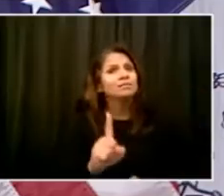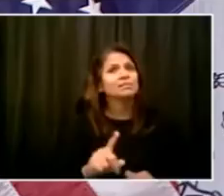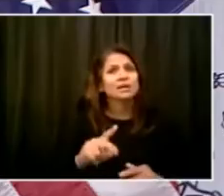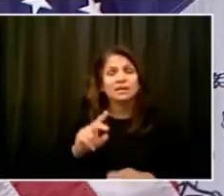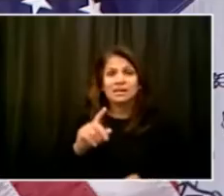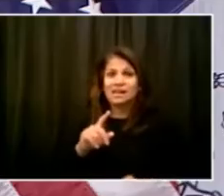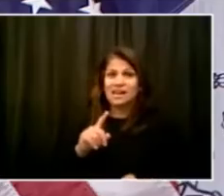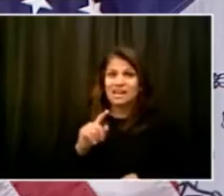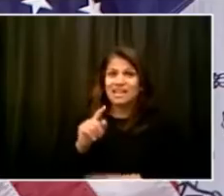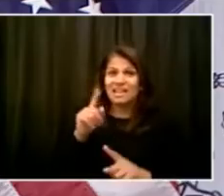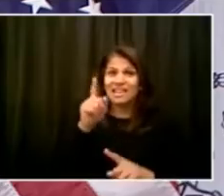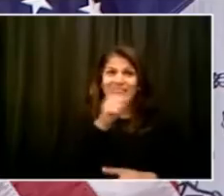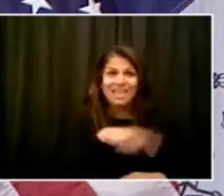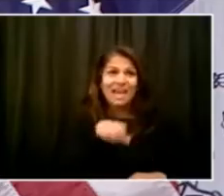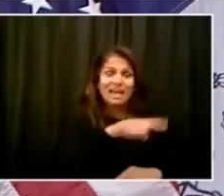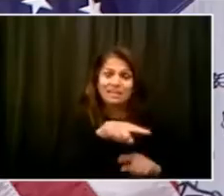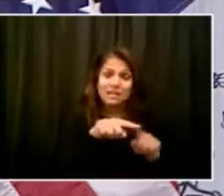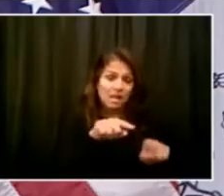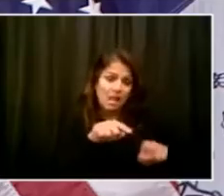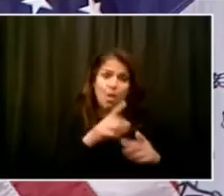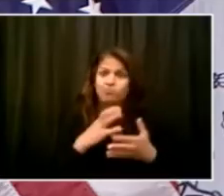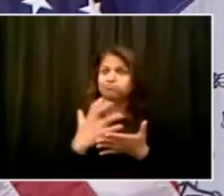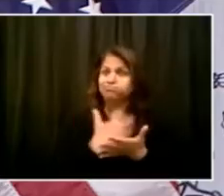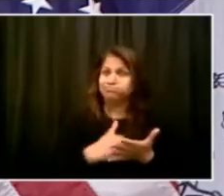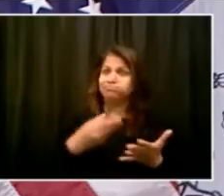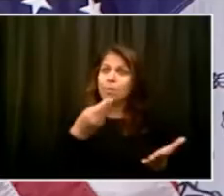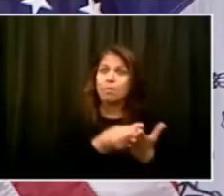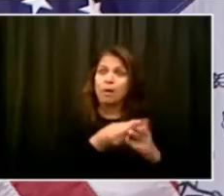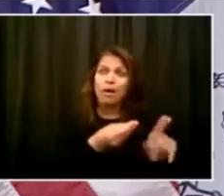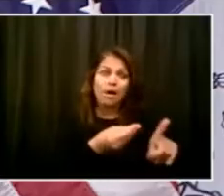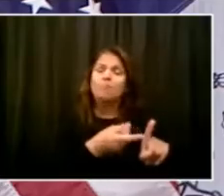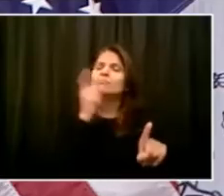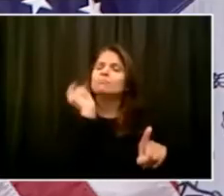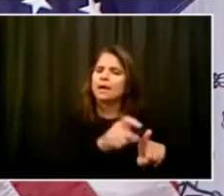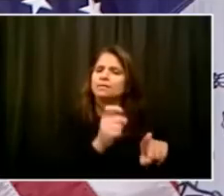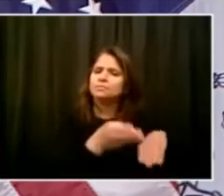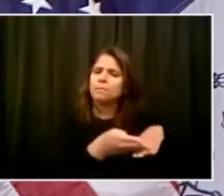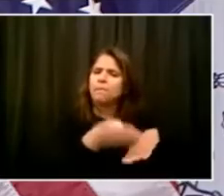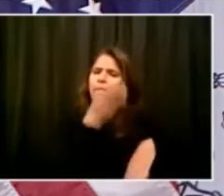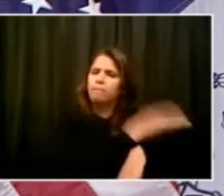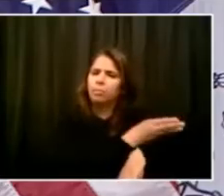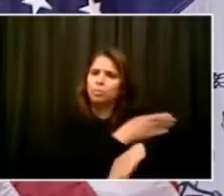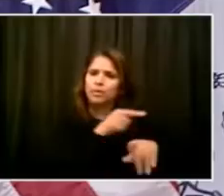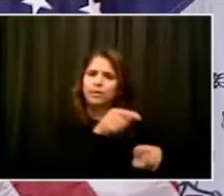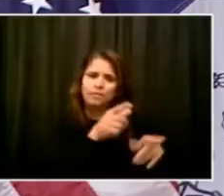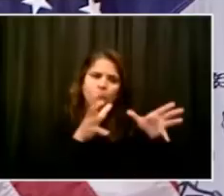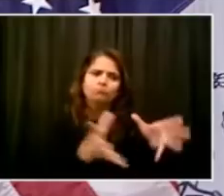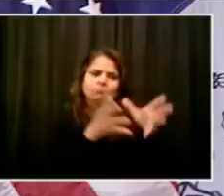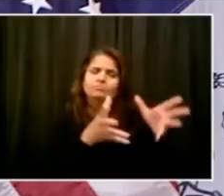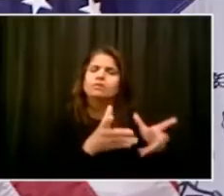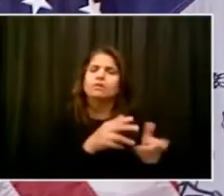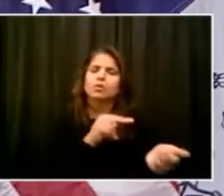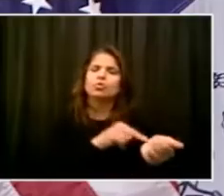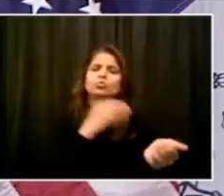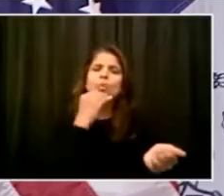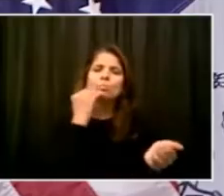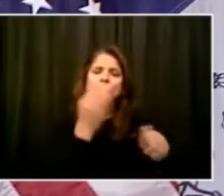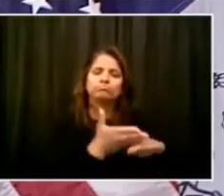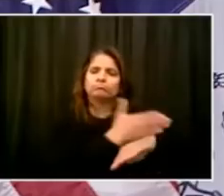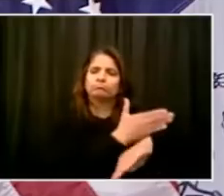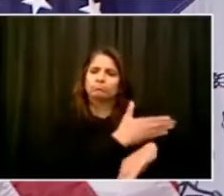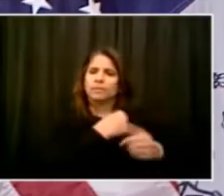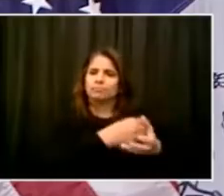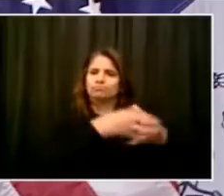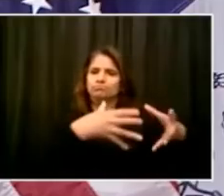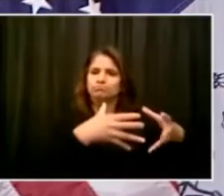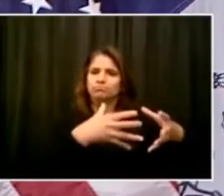So I am much more interested in a home-based system. I think it's much more humane. I think it's much more considerate